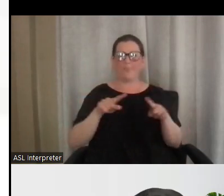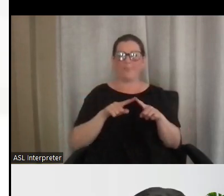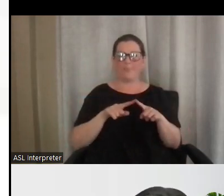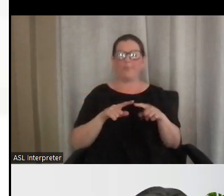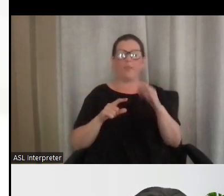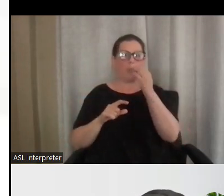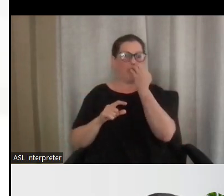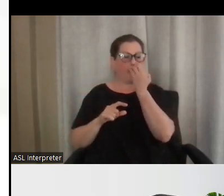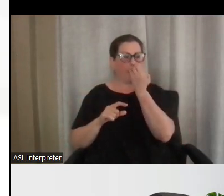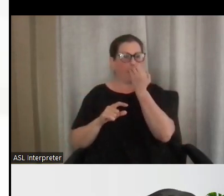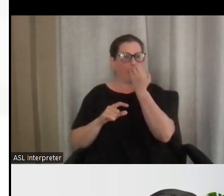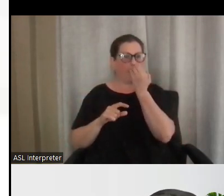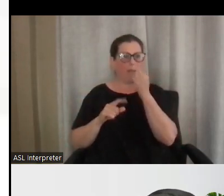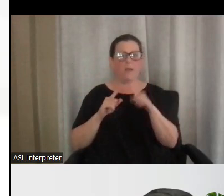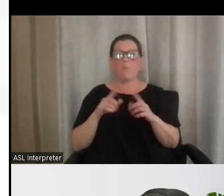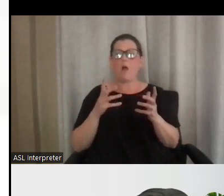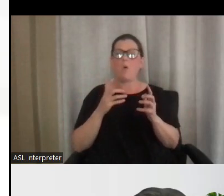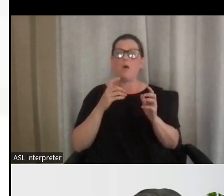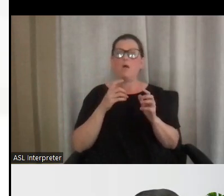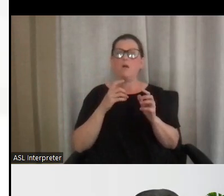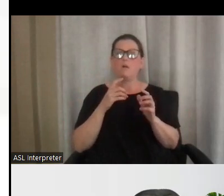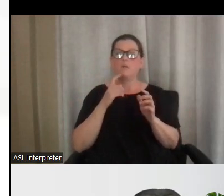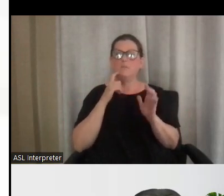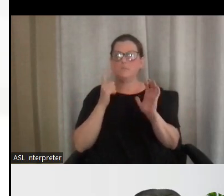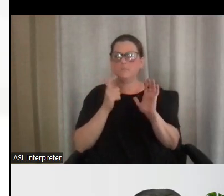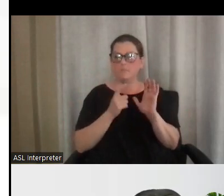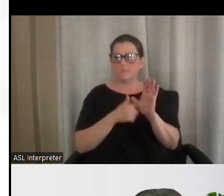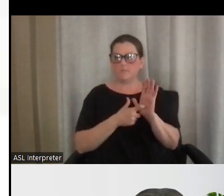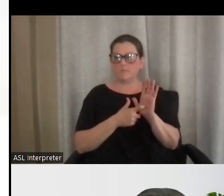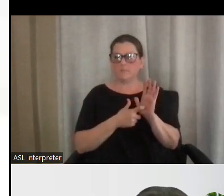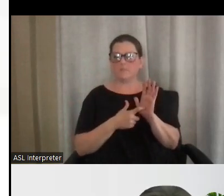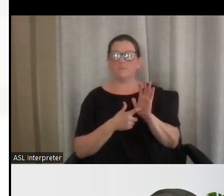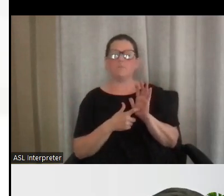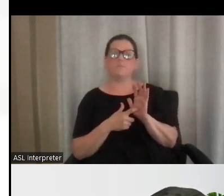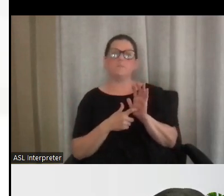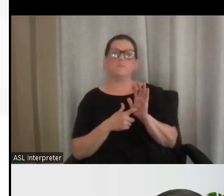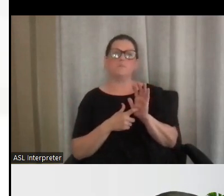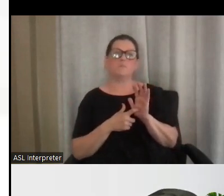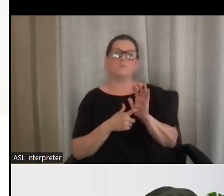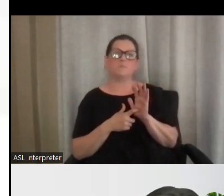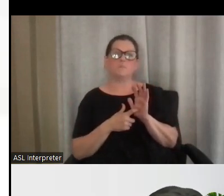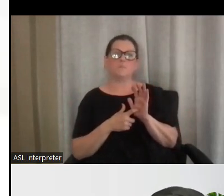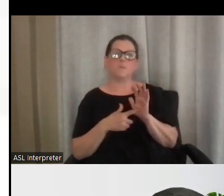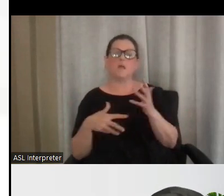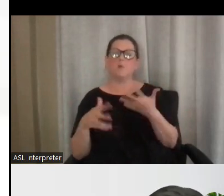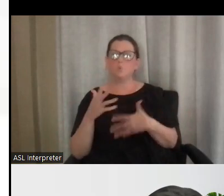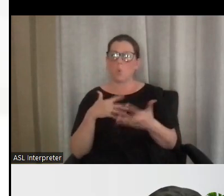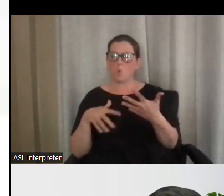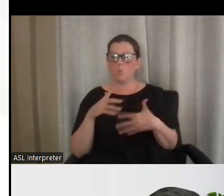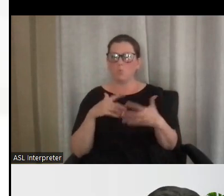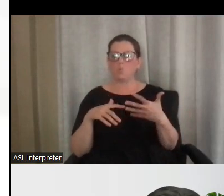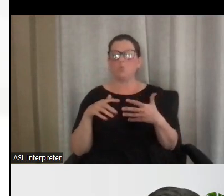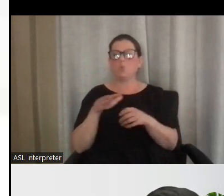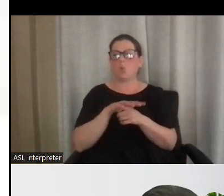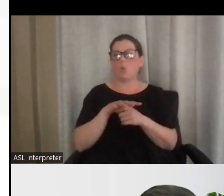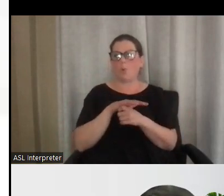of make sure I acknowledge that those social conditions or local contexts for those living